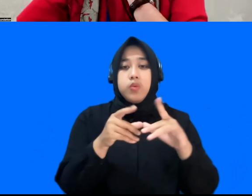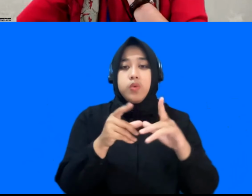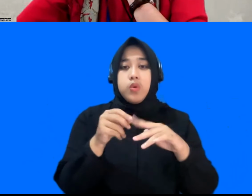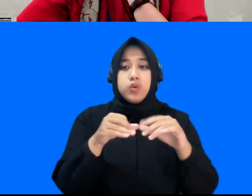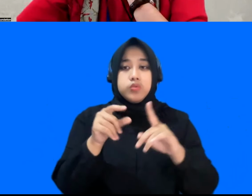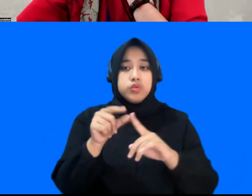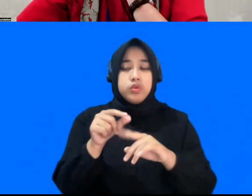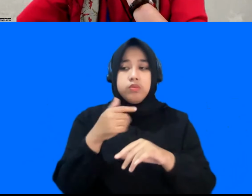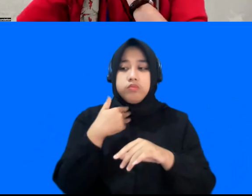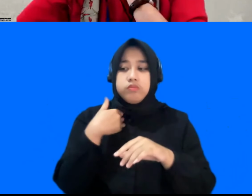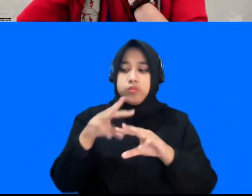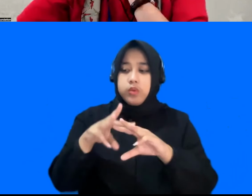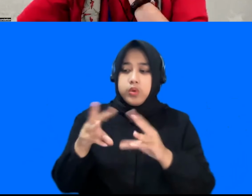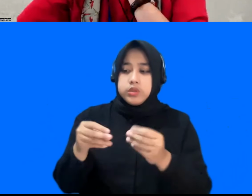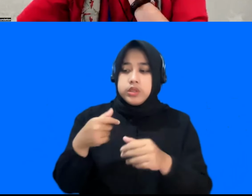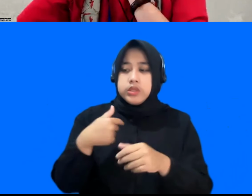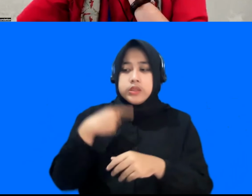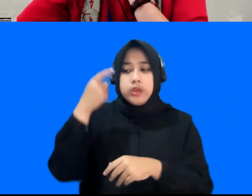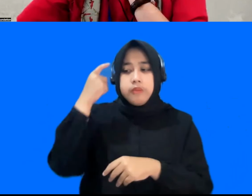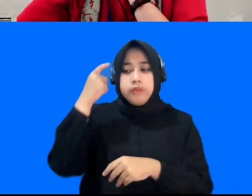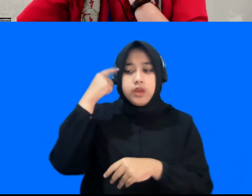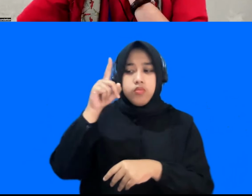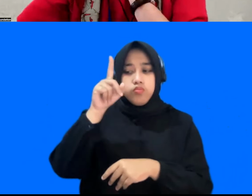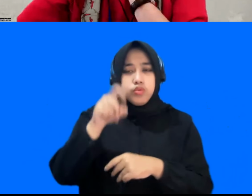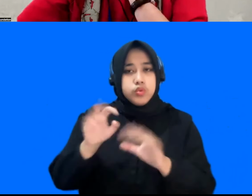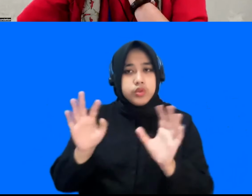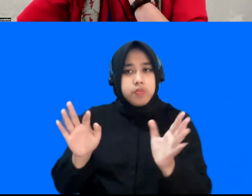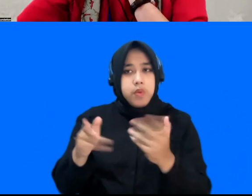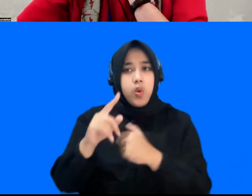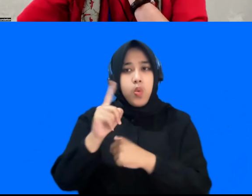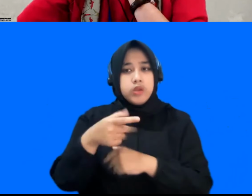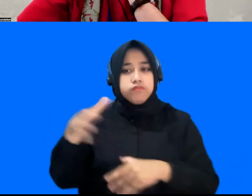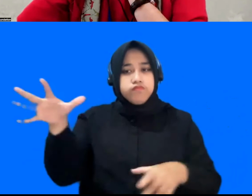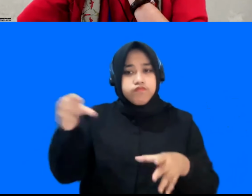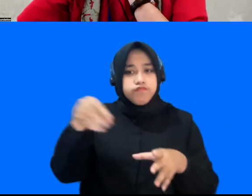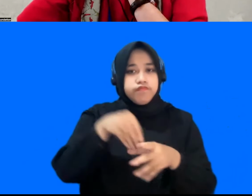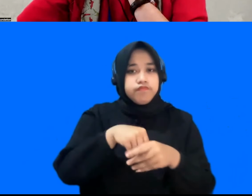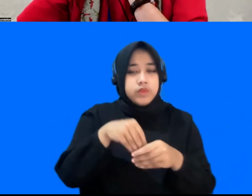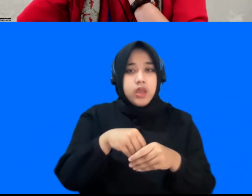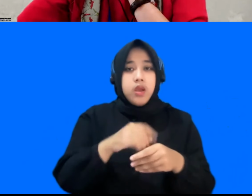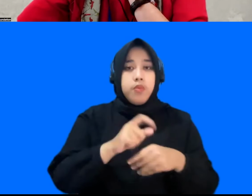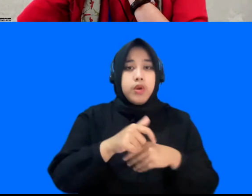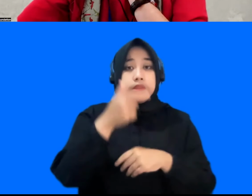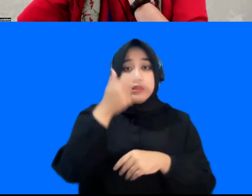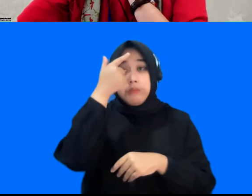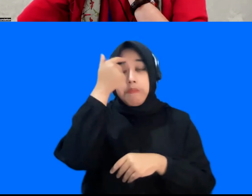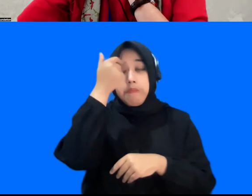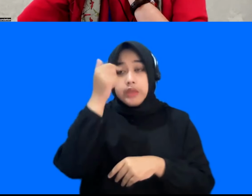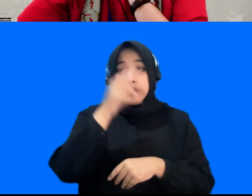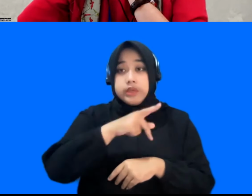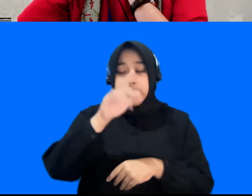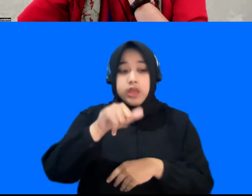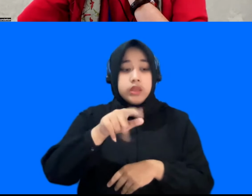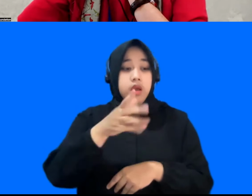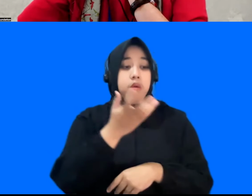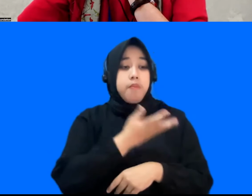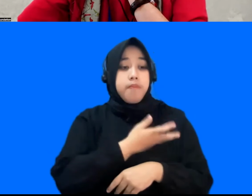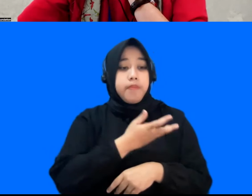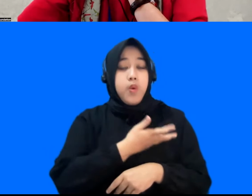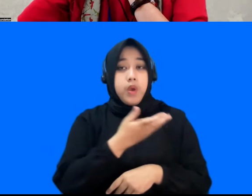to incorporate into our academia also. And we would also like to go like one step further, like which